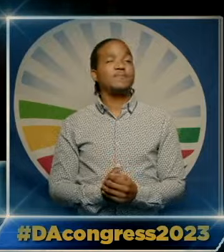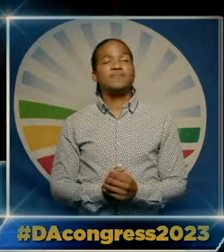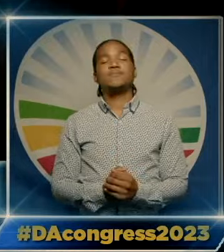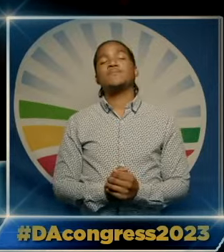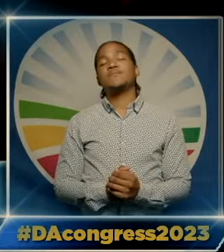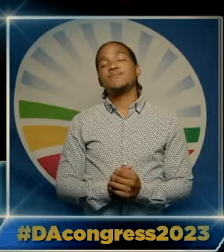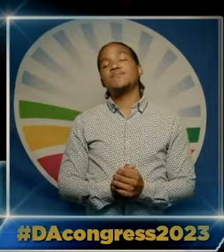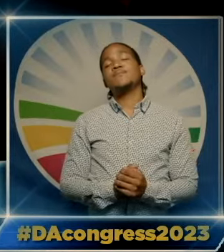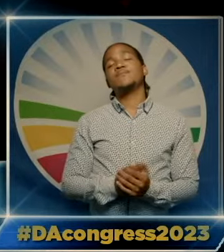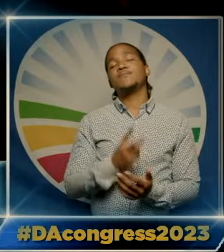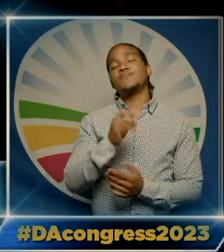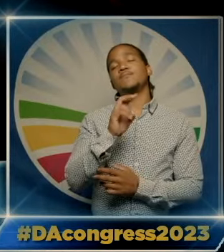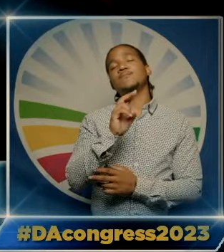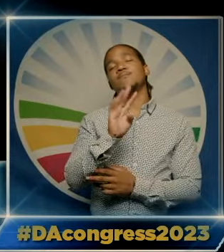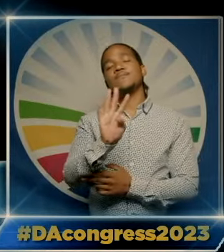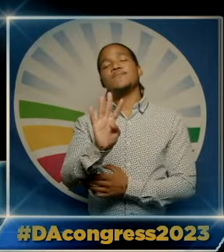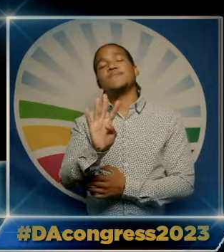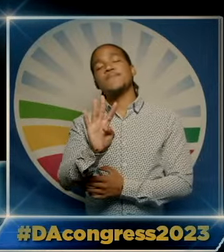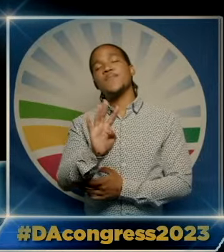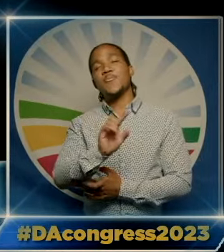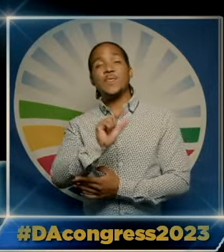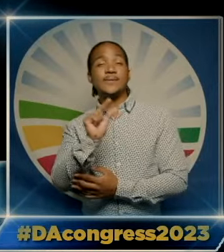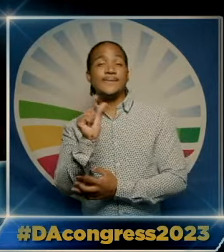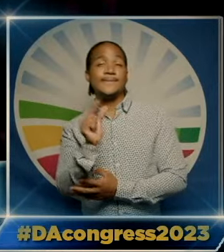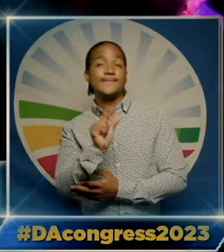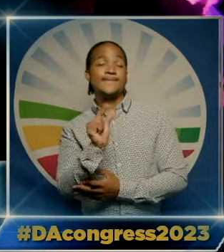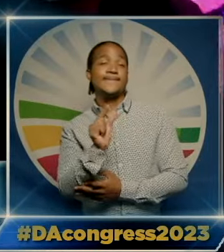2024, let's go 2024.